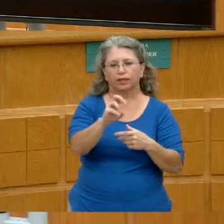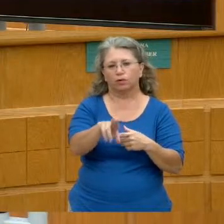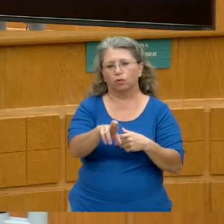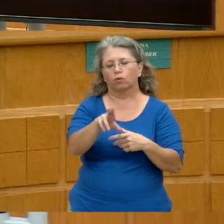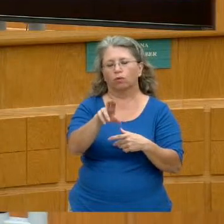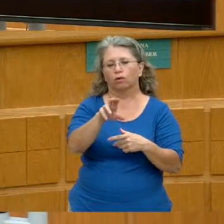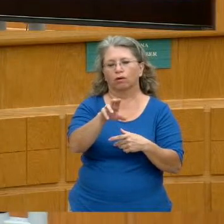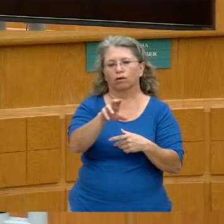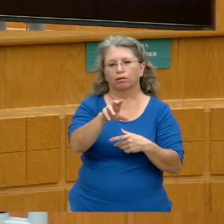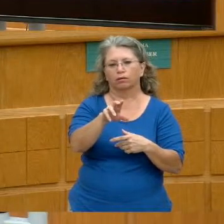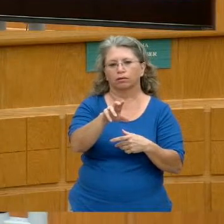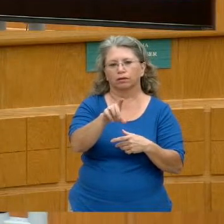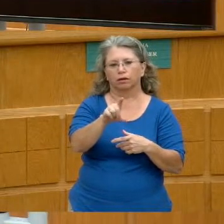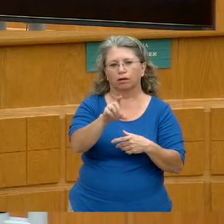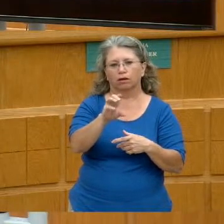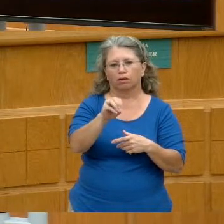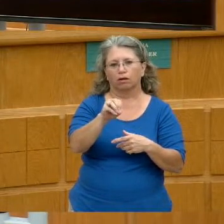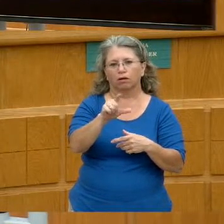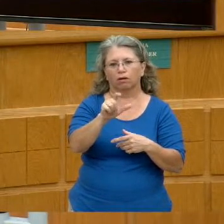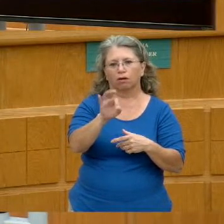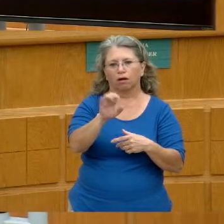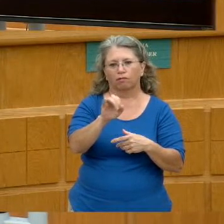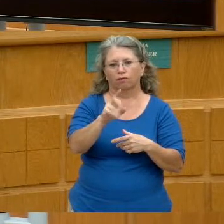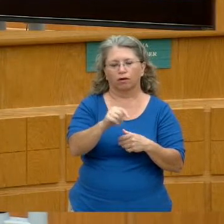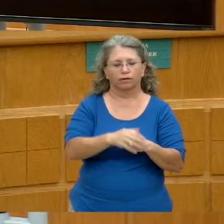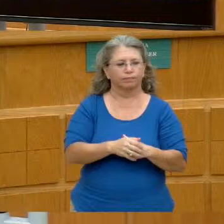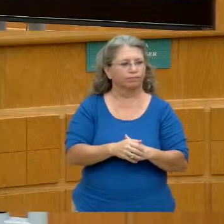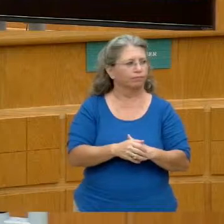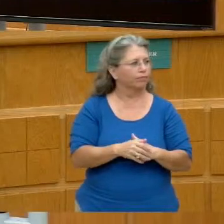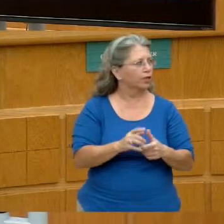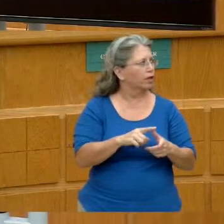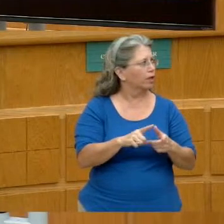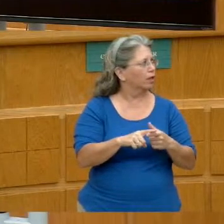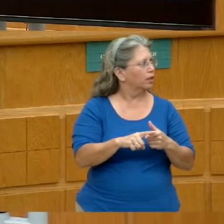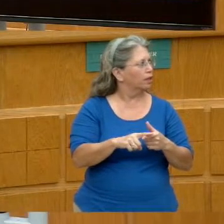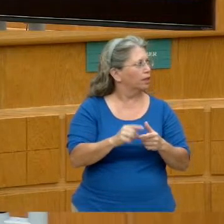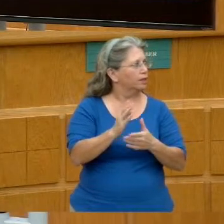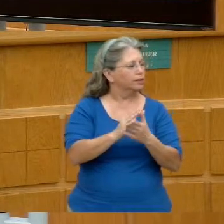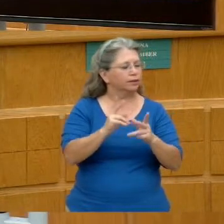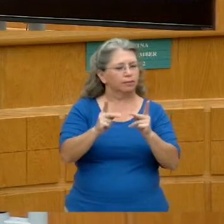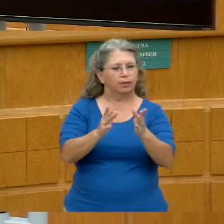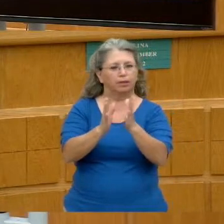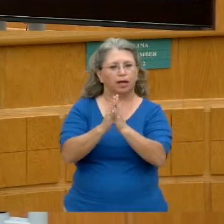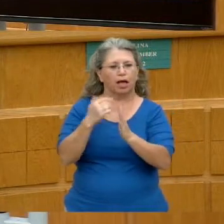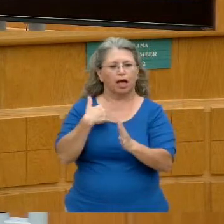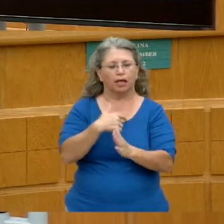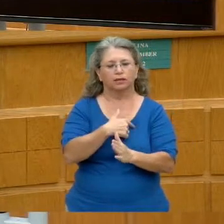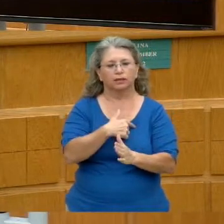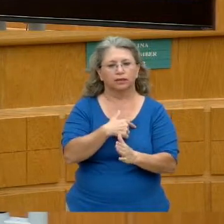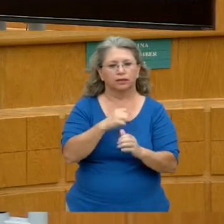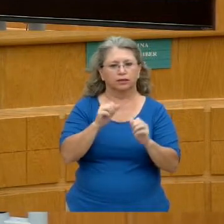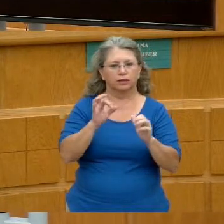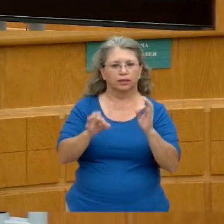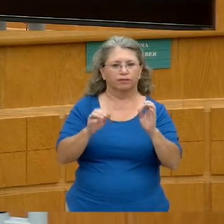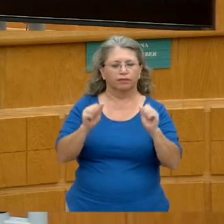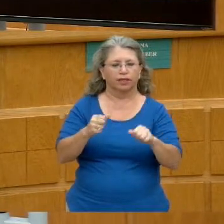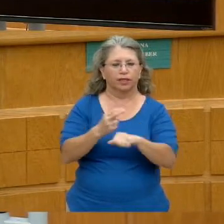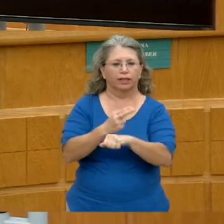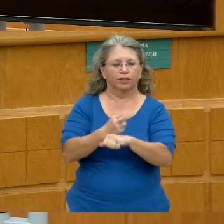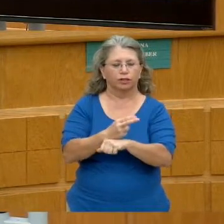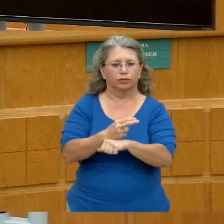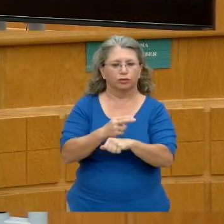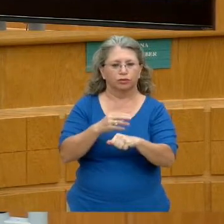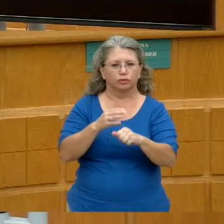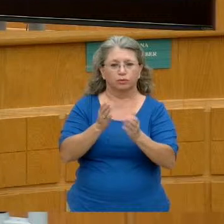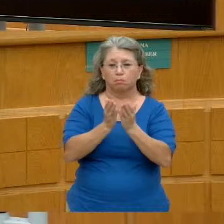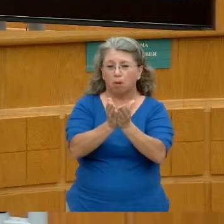Okay, and then we got some questions yesterday. Can we take our boat? I guess that didn't make it in. Maybe in,